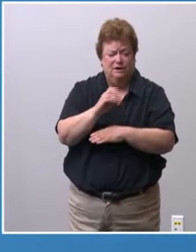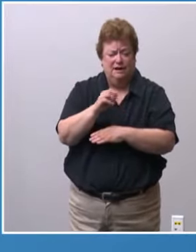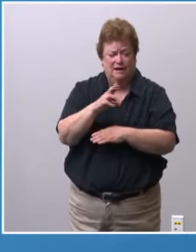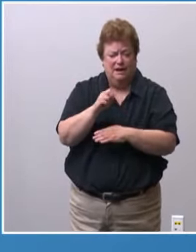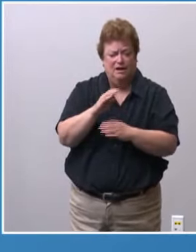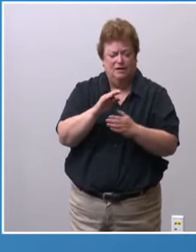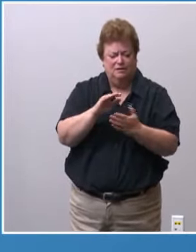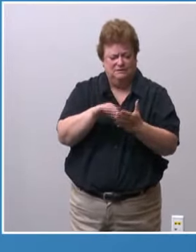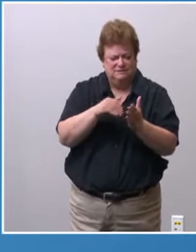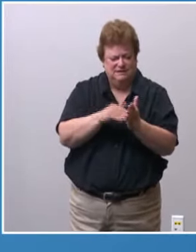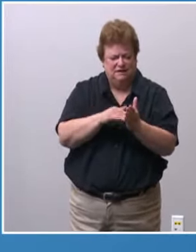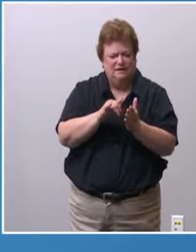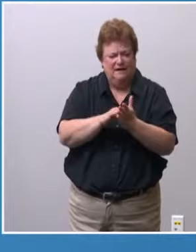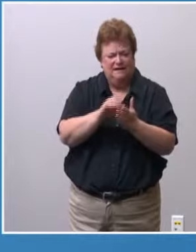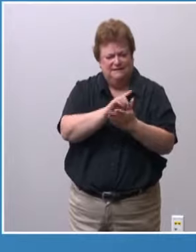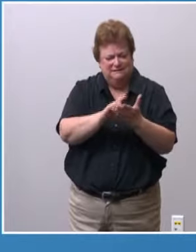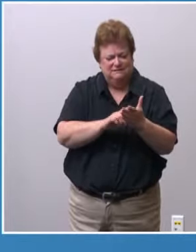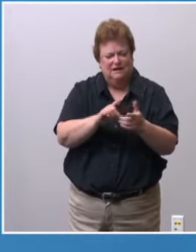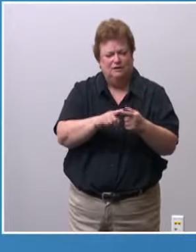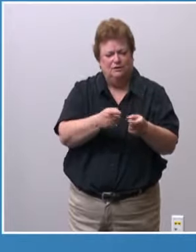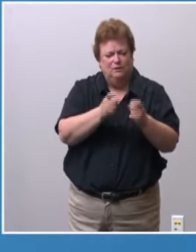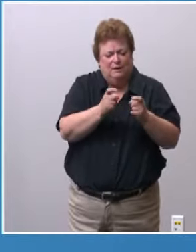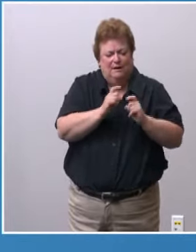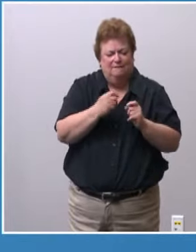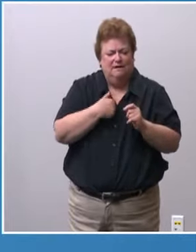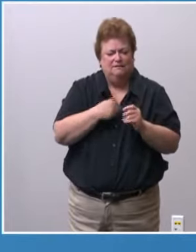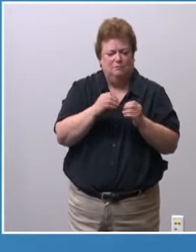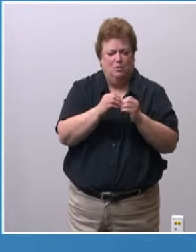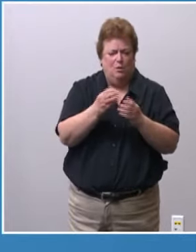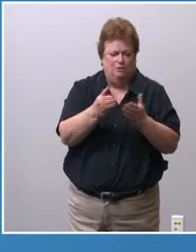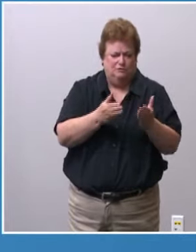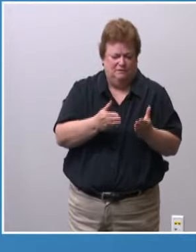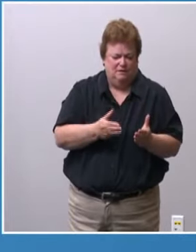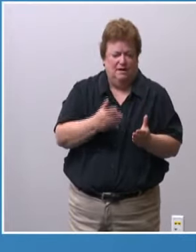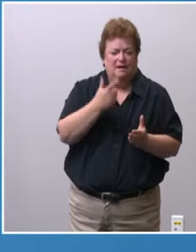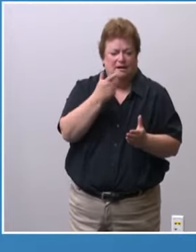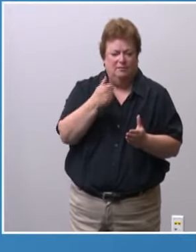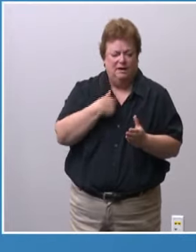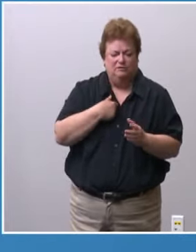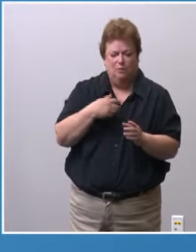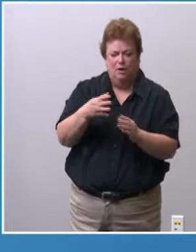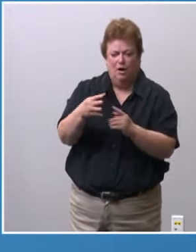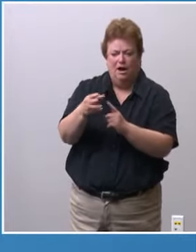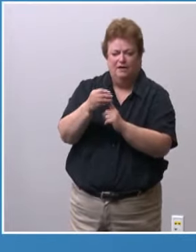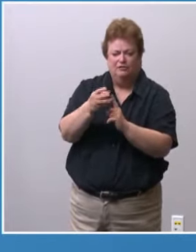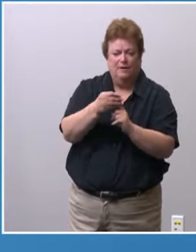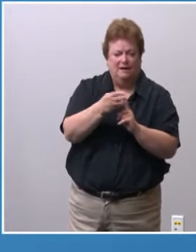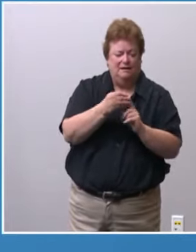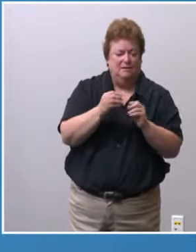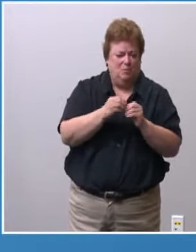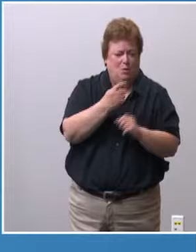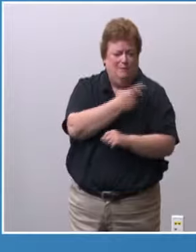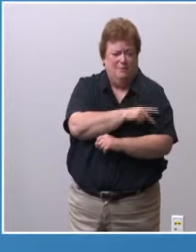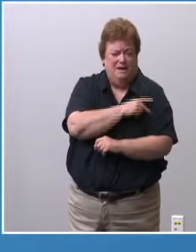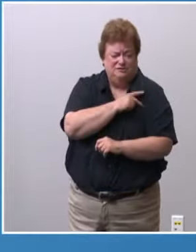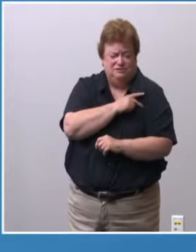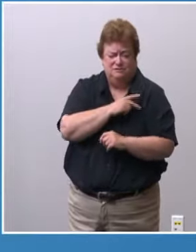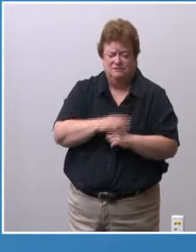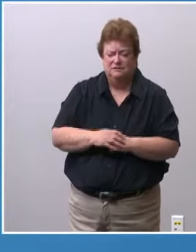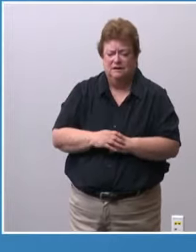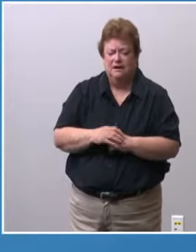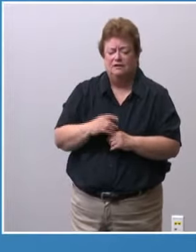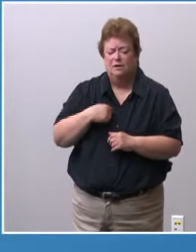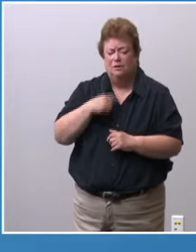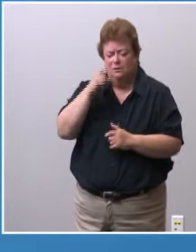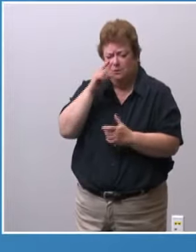has been designed in a way that's going to give us more services because we are attracting a larger patient base. So we believe this